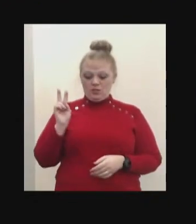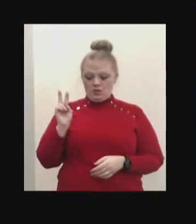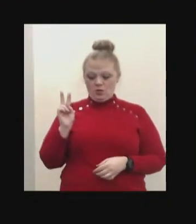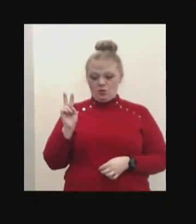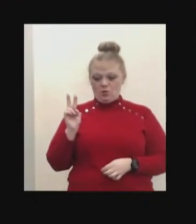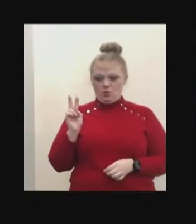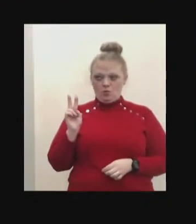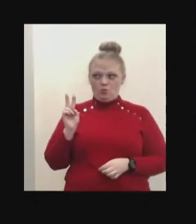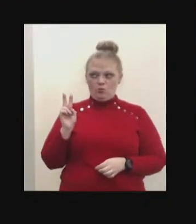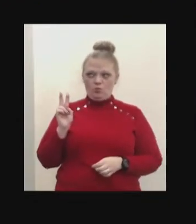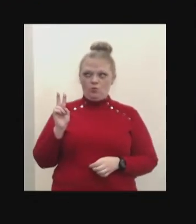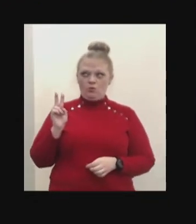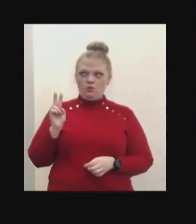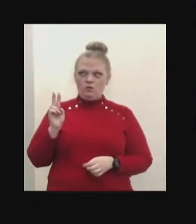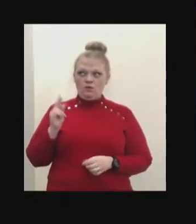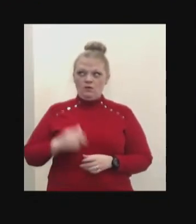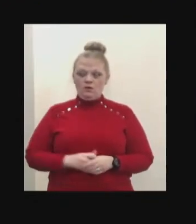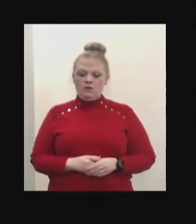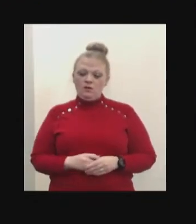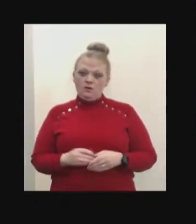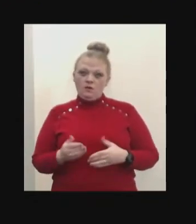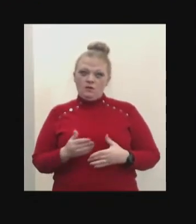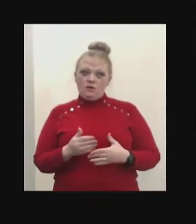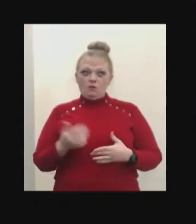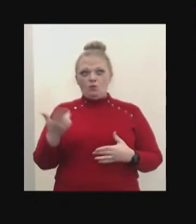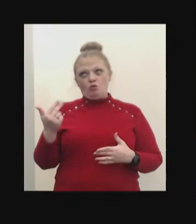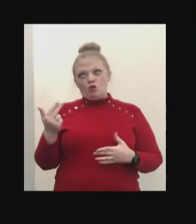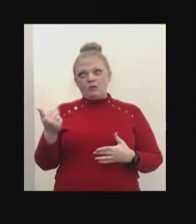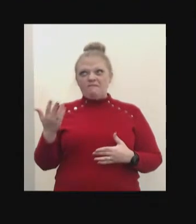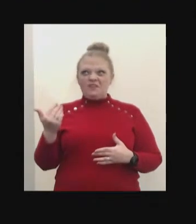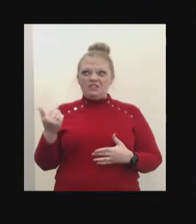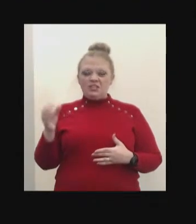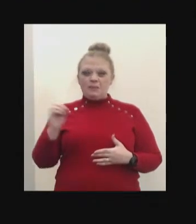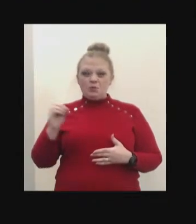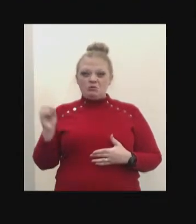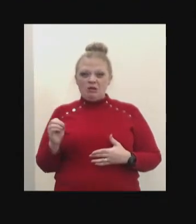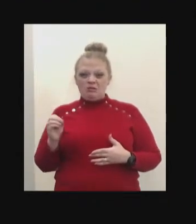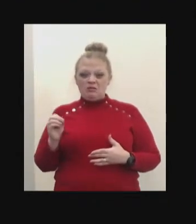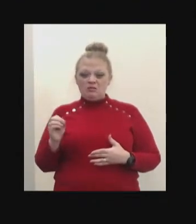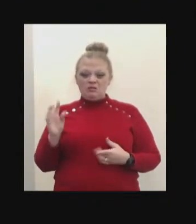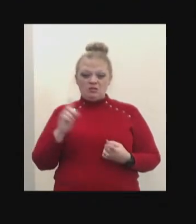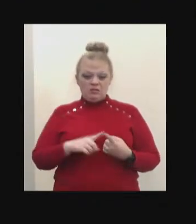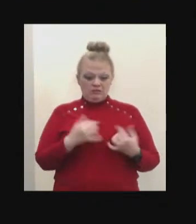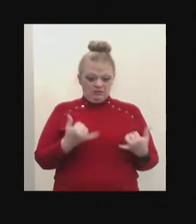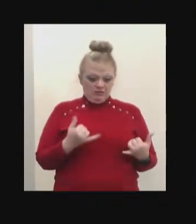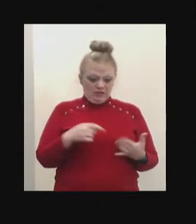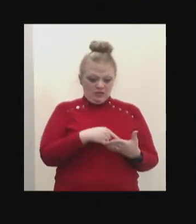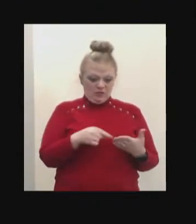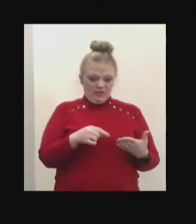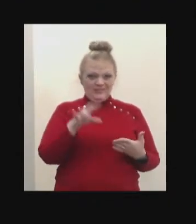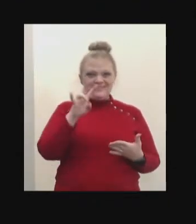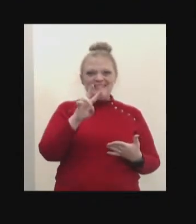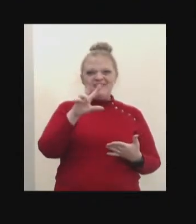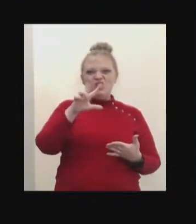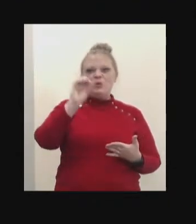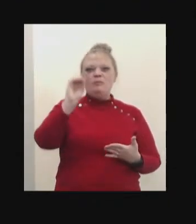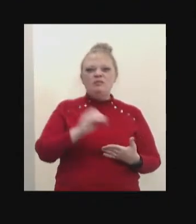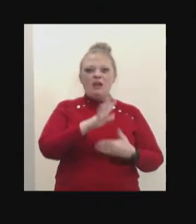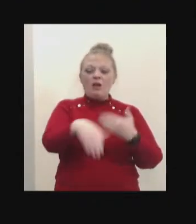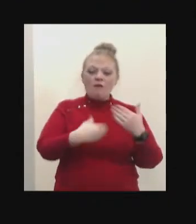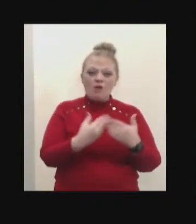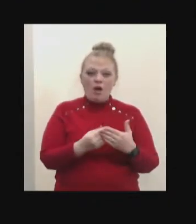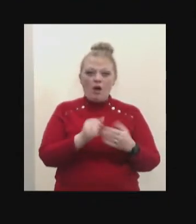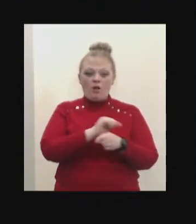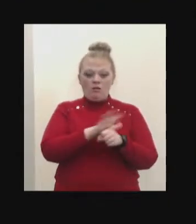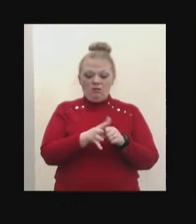little between 13 to 15% to this past week to 73% of all the COVID-19